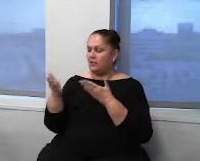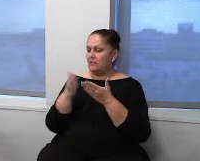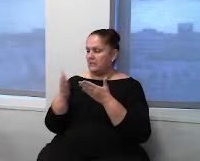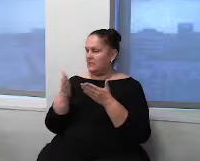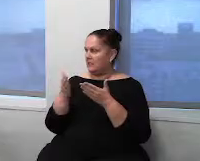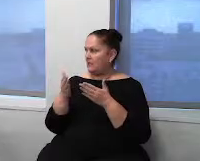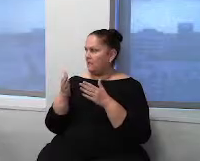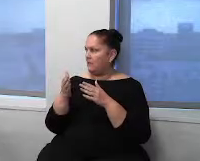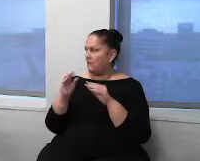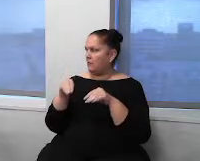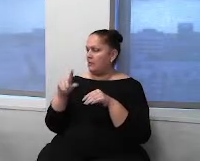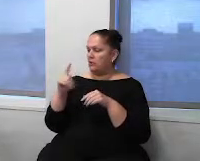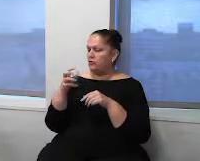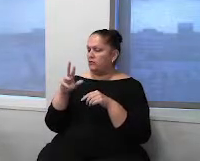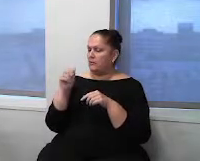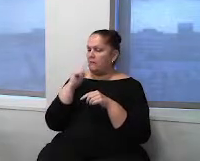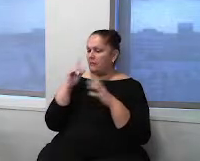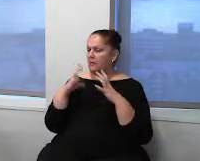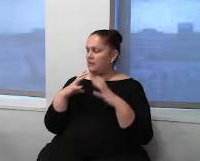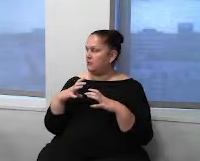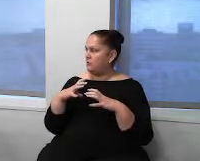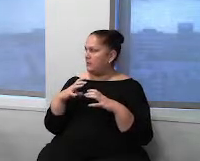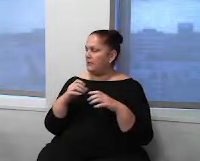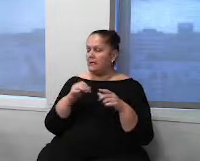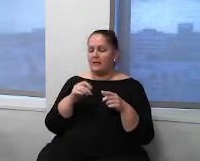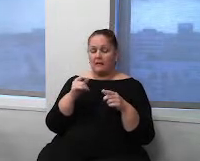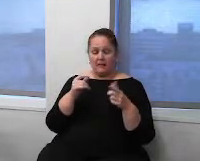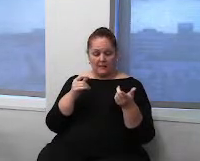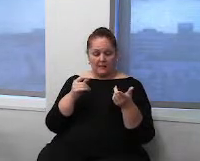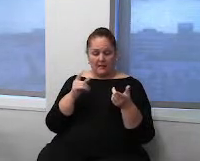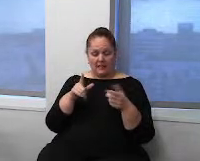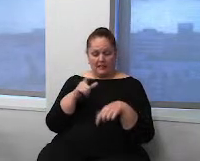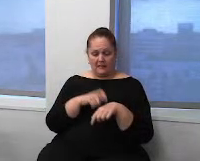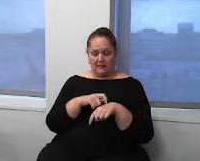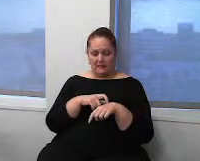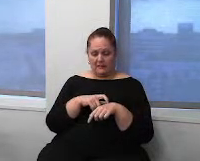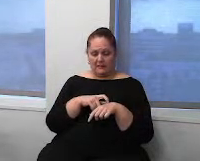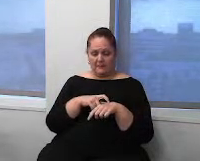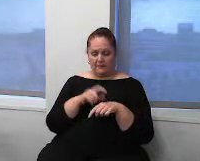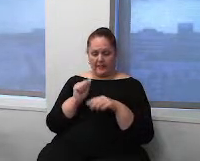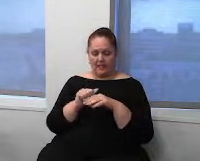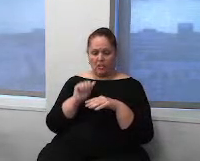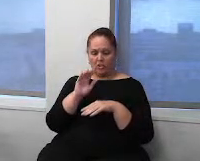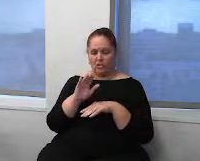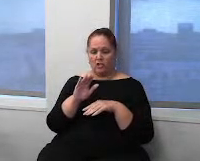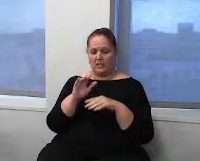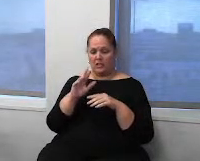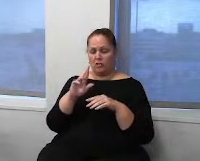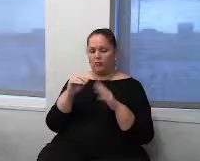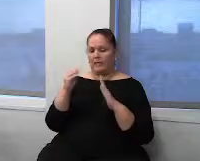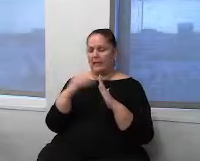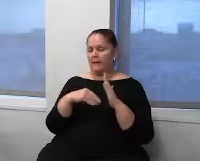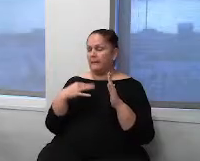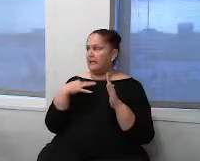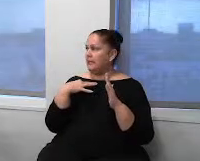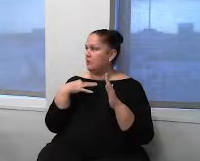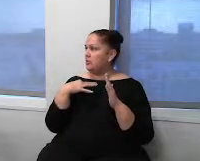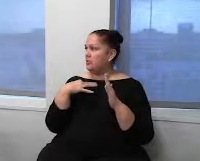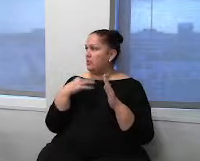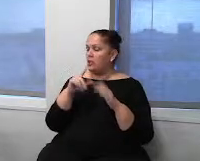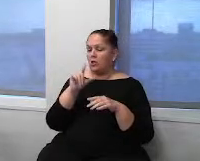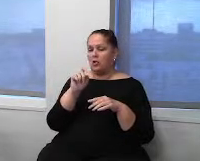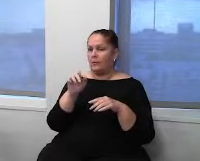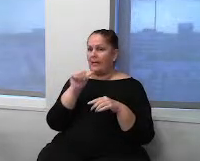voltages after the service drop transformer for the customer. And is it fair to say at the time you submitted your rate